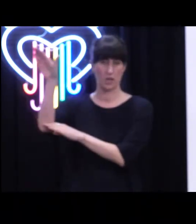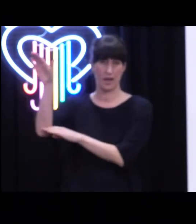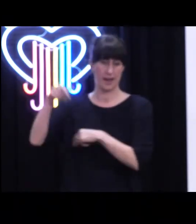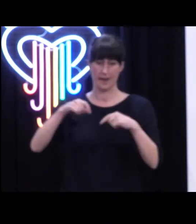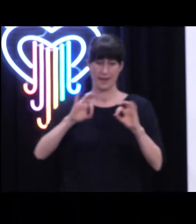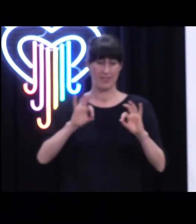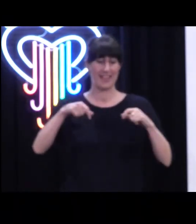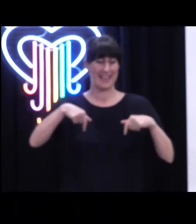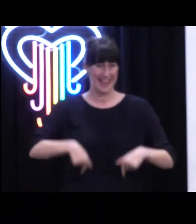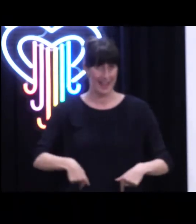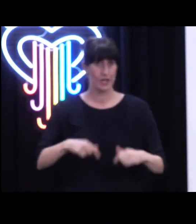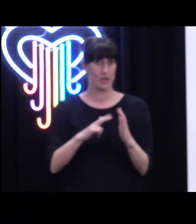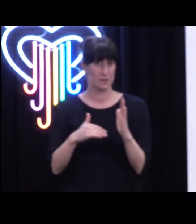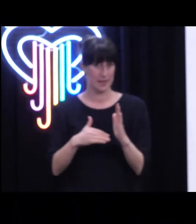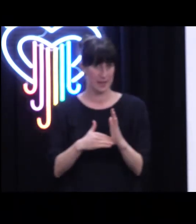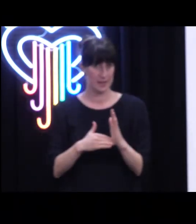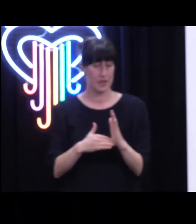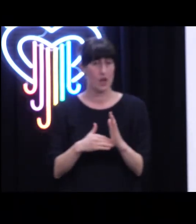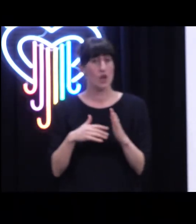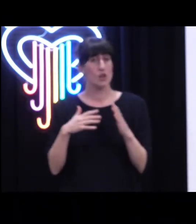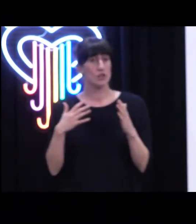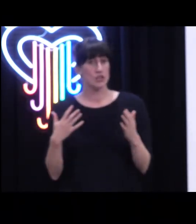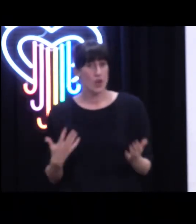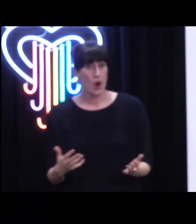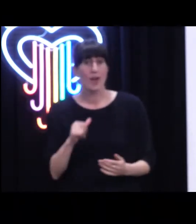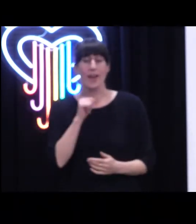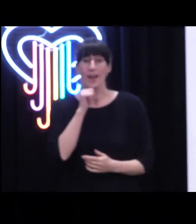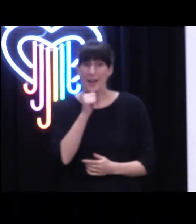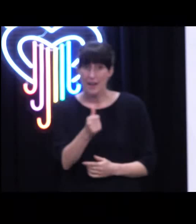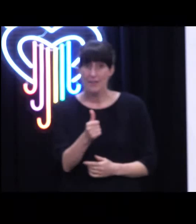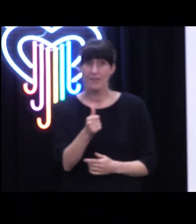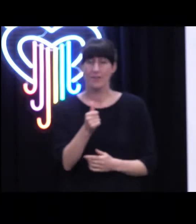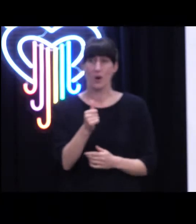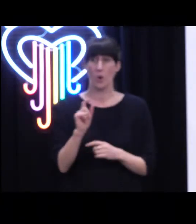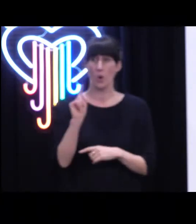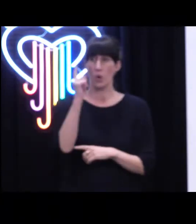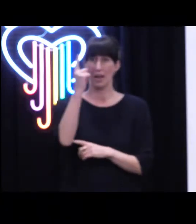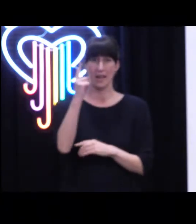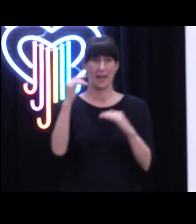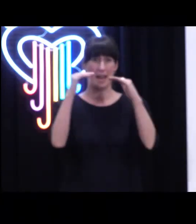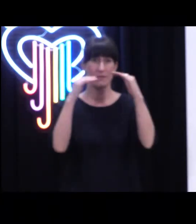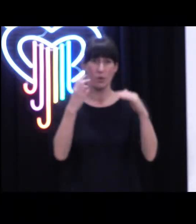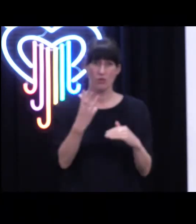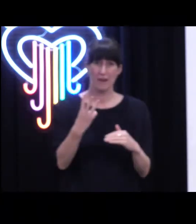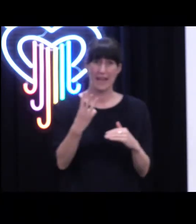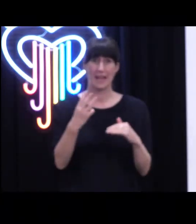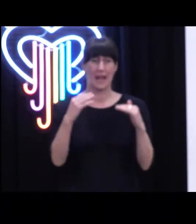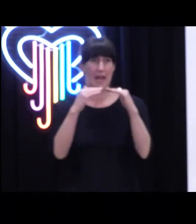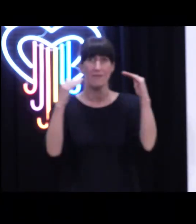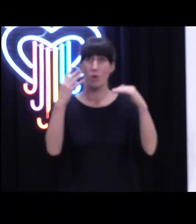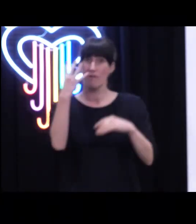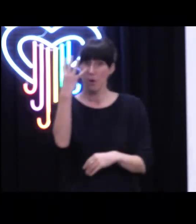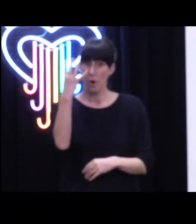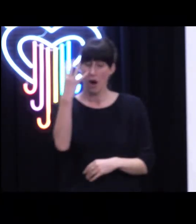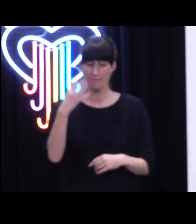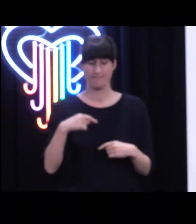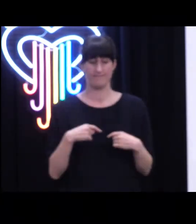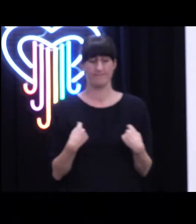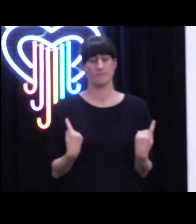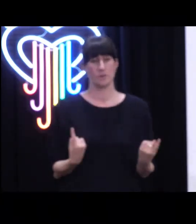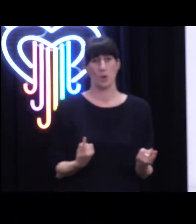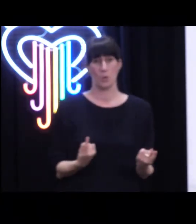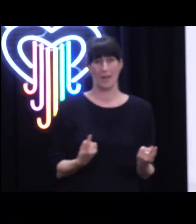That means, so long as Auckland is in the higher alert levels of 3 or 4, we believe we will need